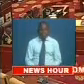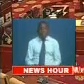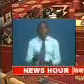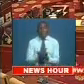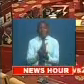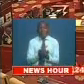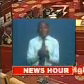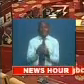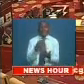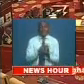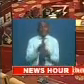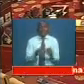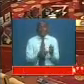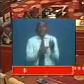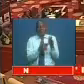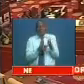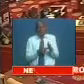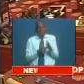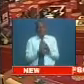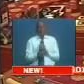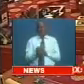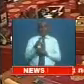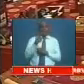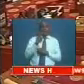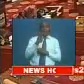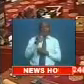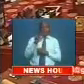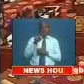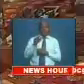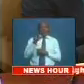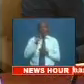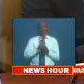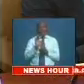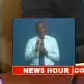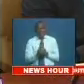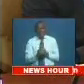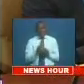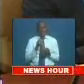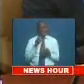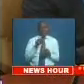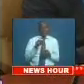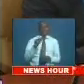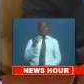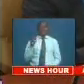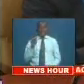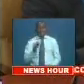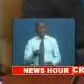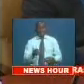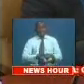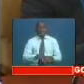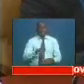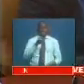Ghana's total debt, which stood at 53.1 billion Ghana cedis as of December 2013, increased